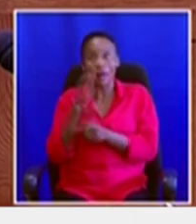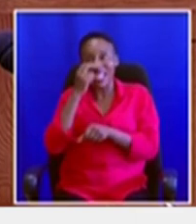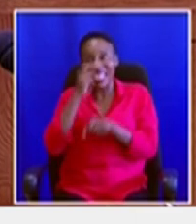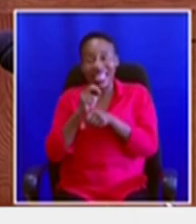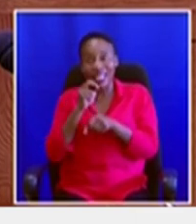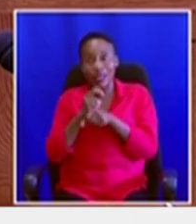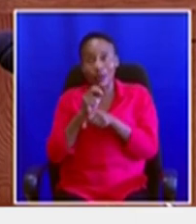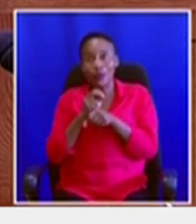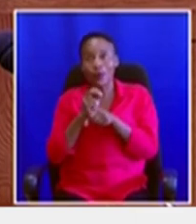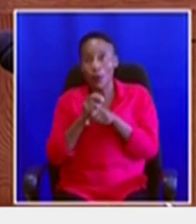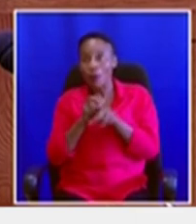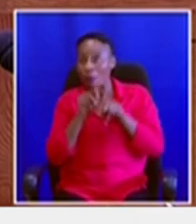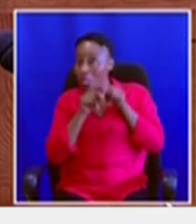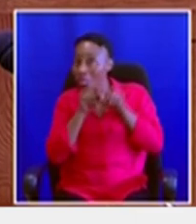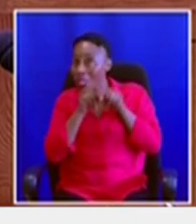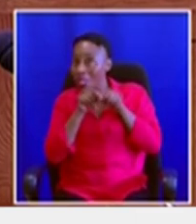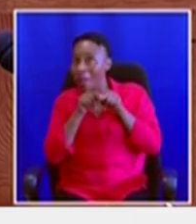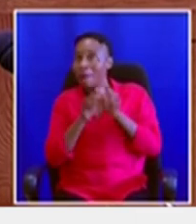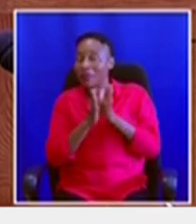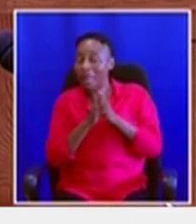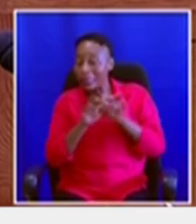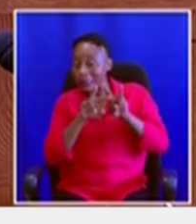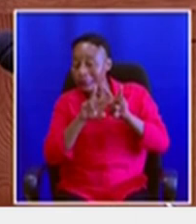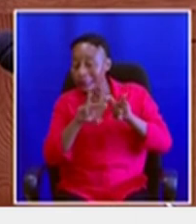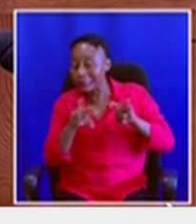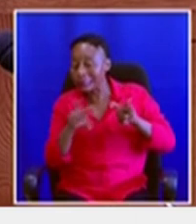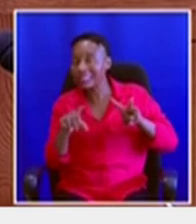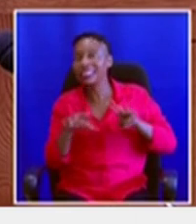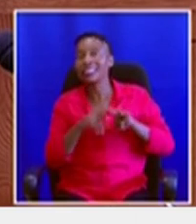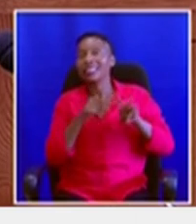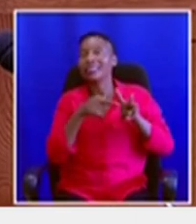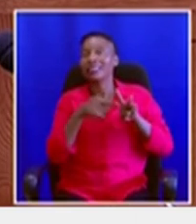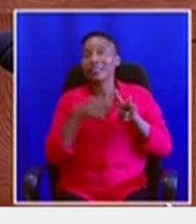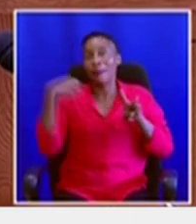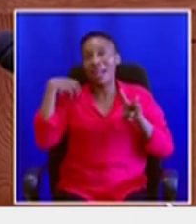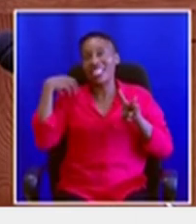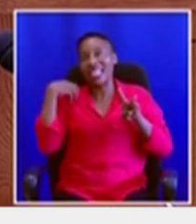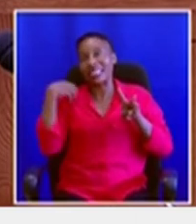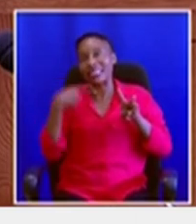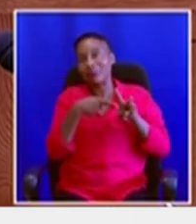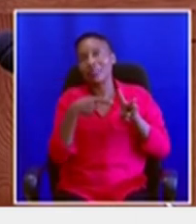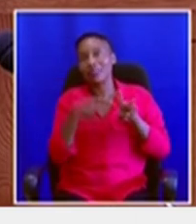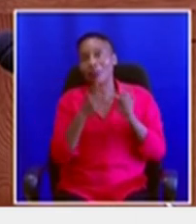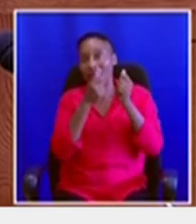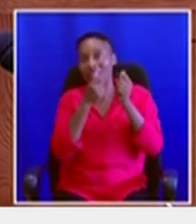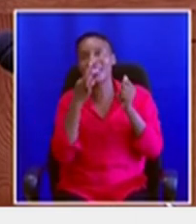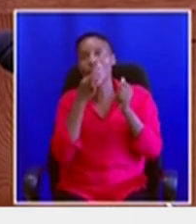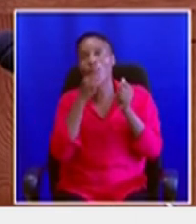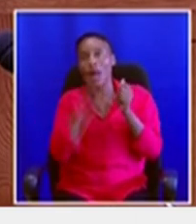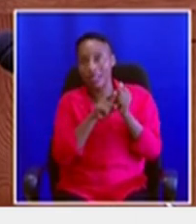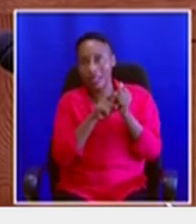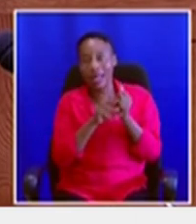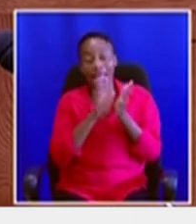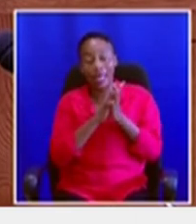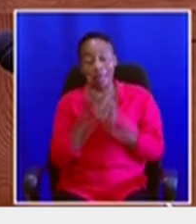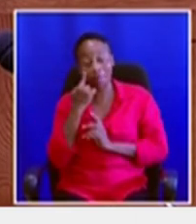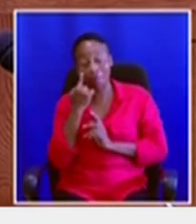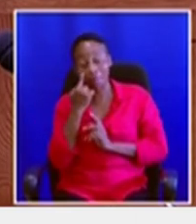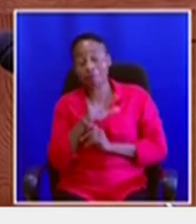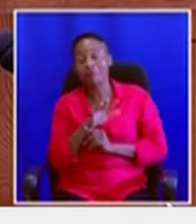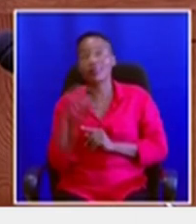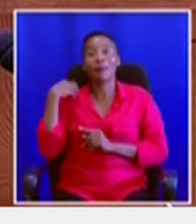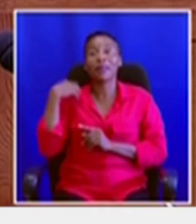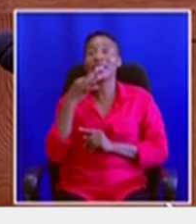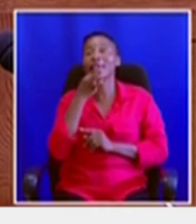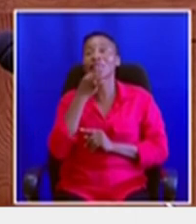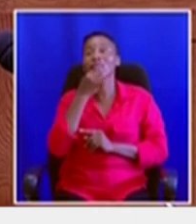scrutinize the Minister of Finance budget and you will find what the Minister of Finance has said about